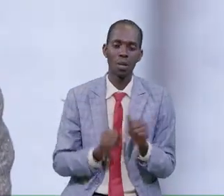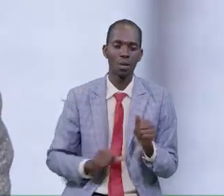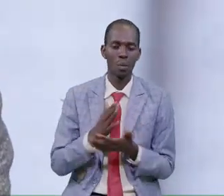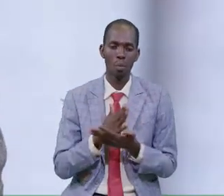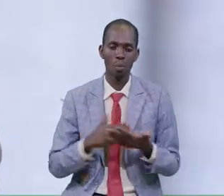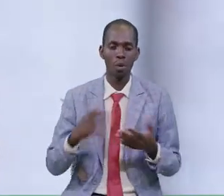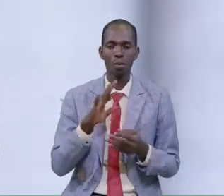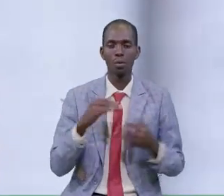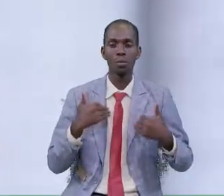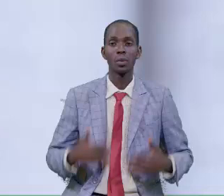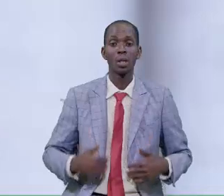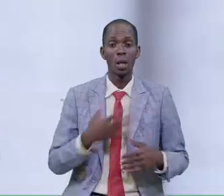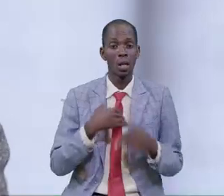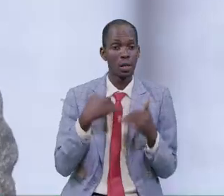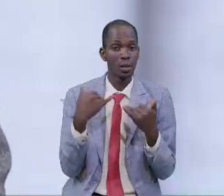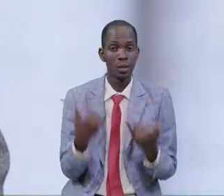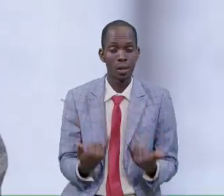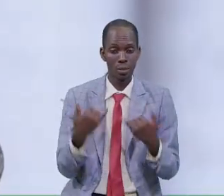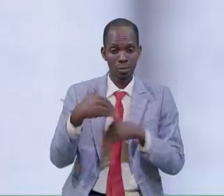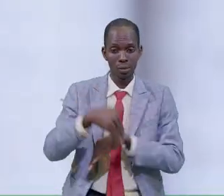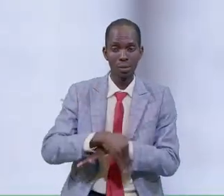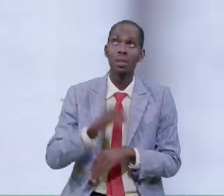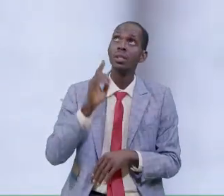And tonight, it begins in your life.